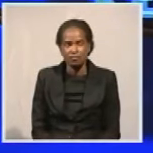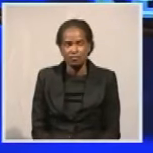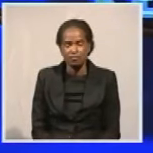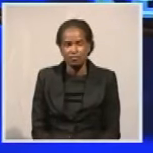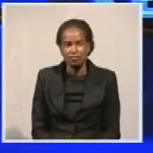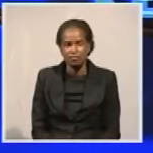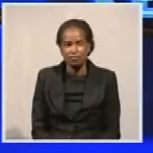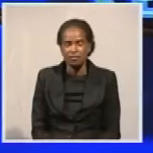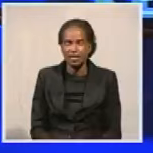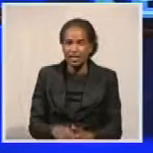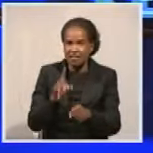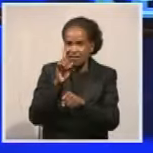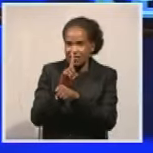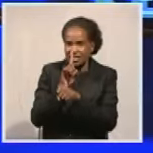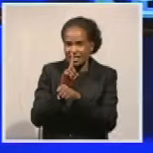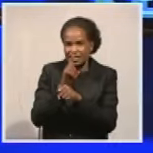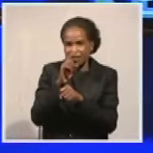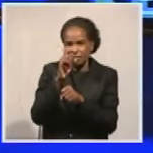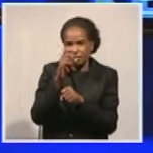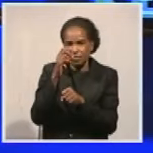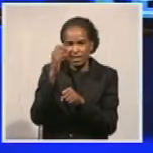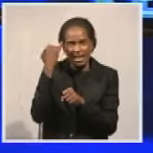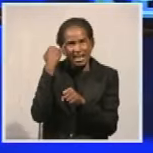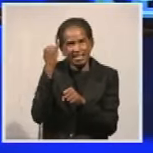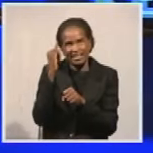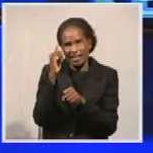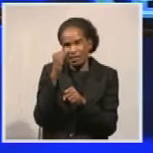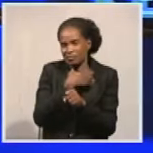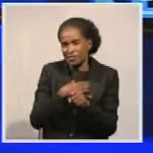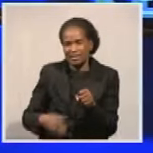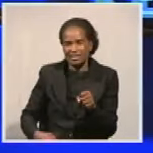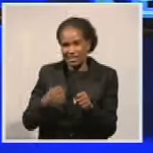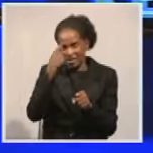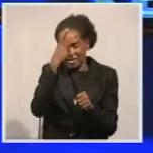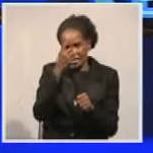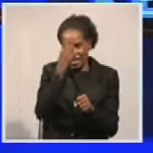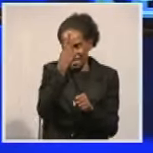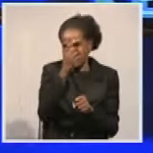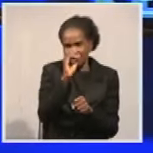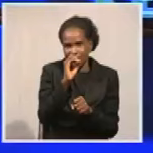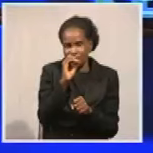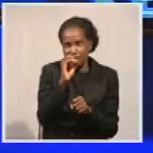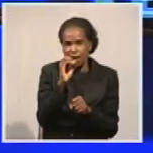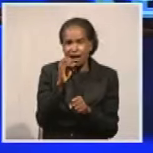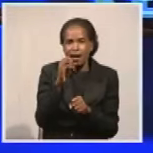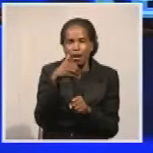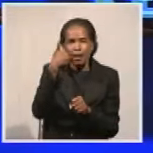Initially, you don't see the essence, but